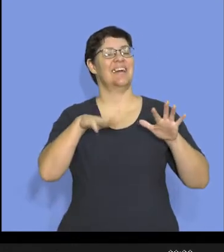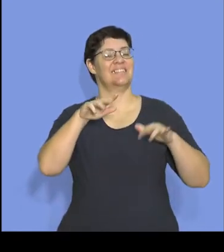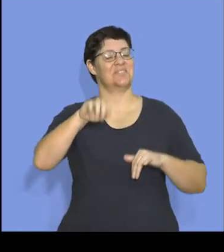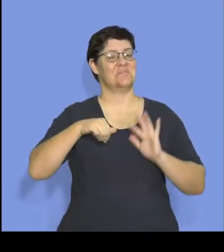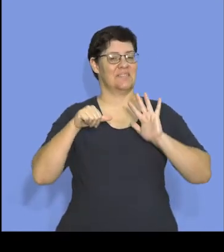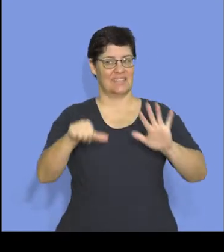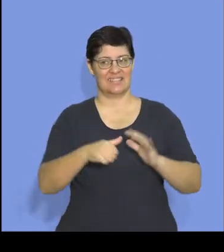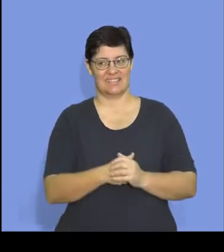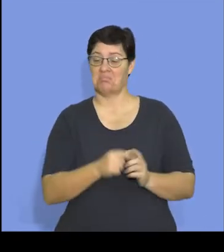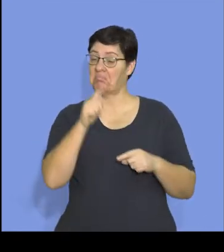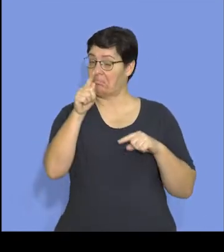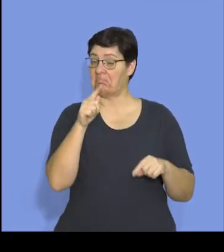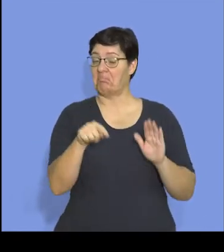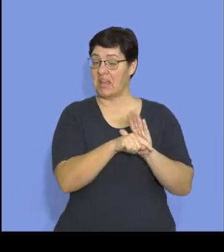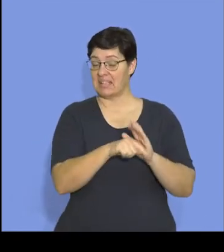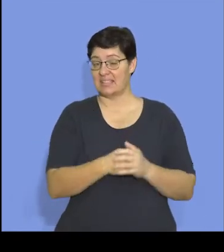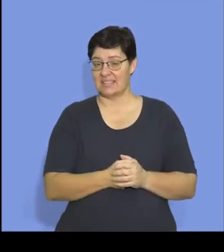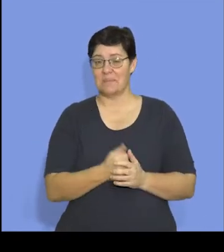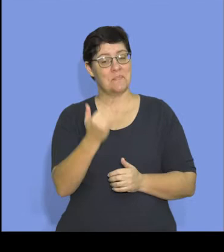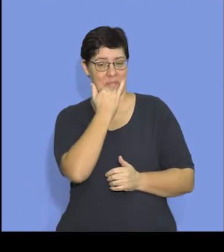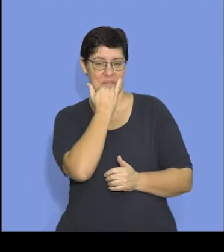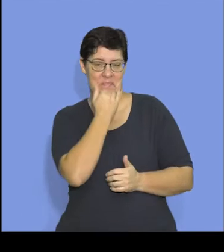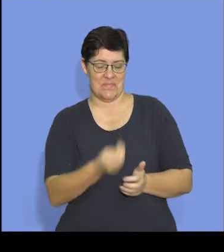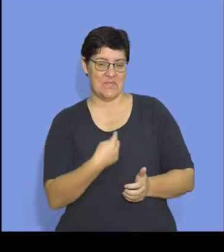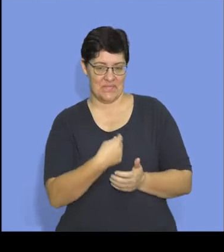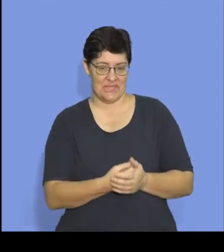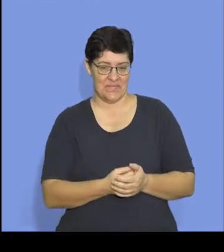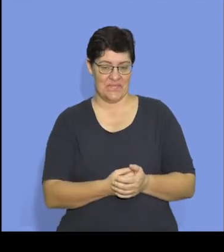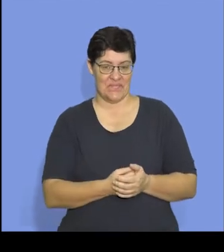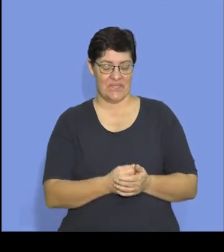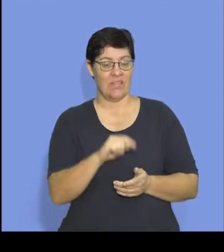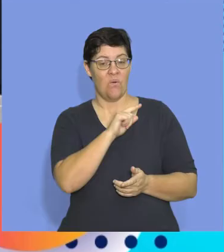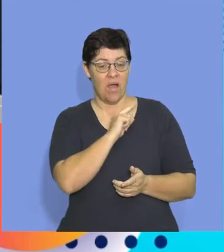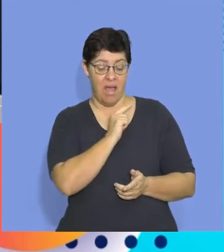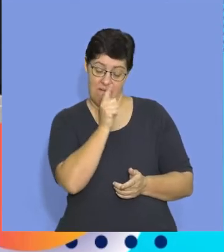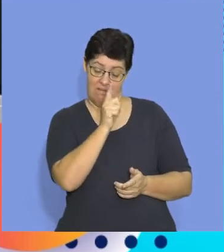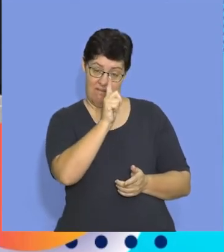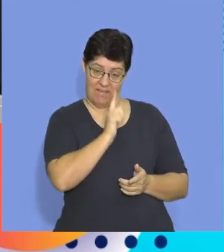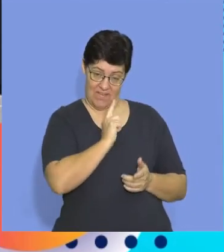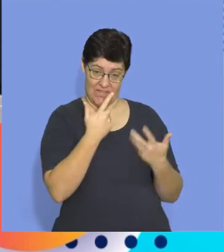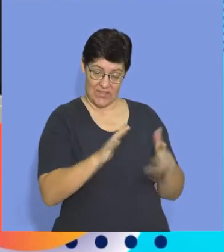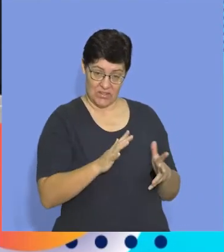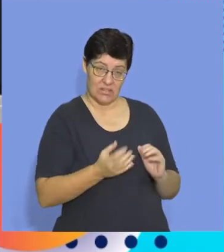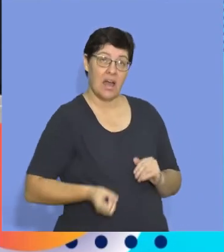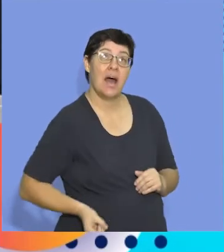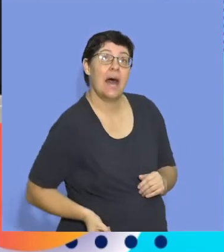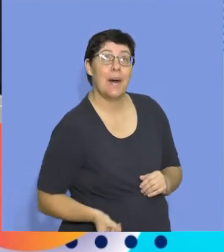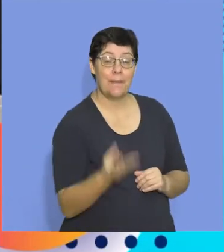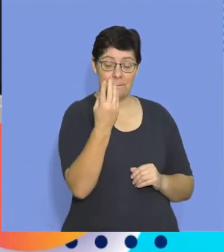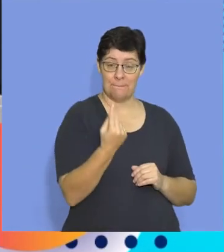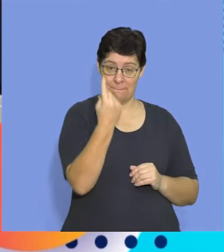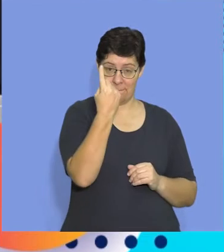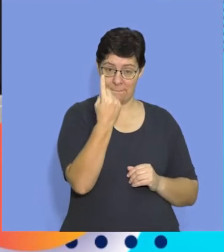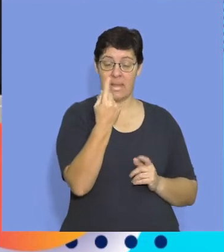19,6. I'm happy with that, because by now you've been told that the velocity I throw it up with is the velocity I'm